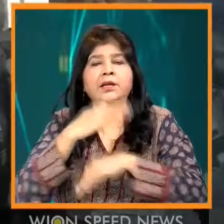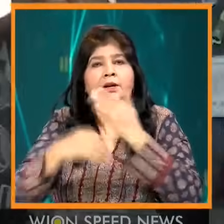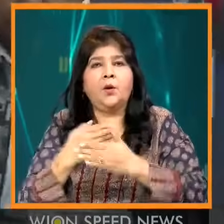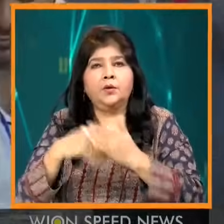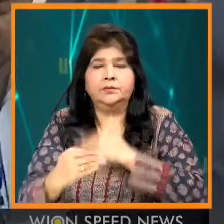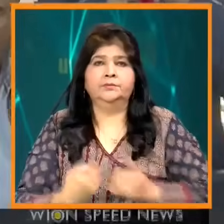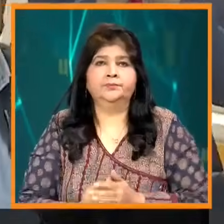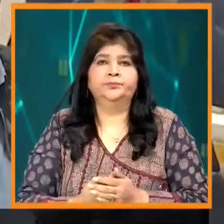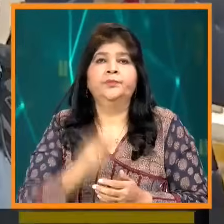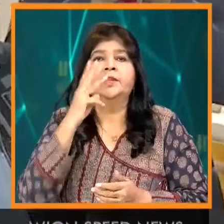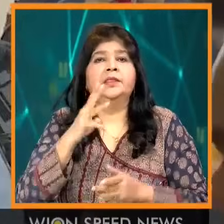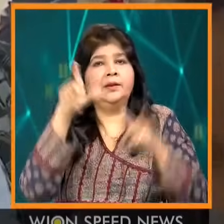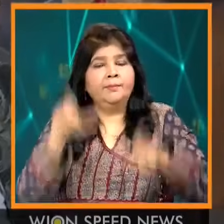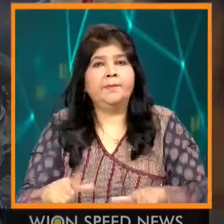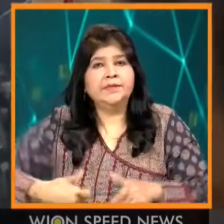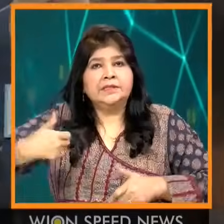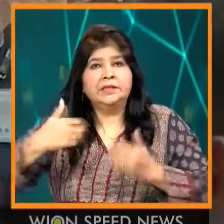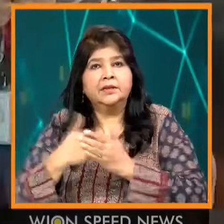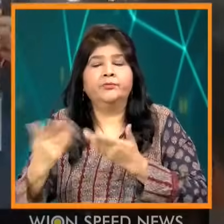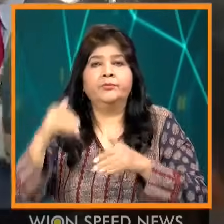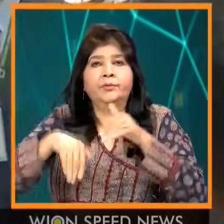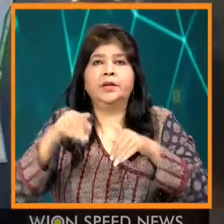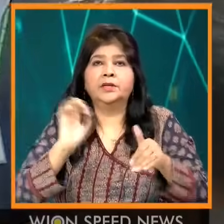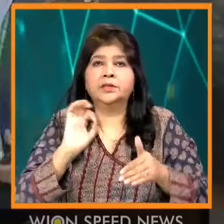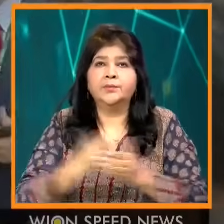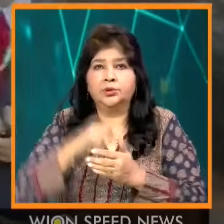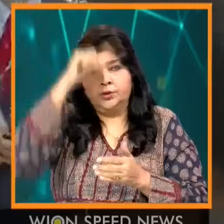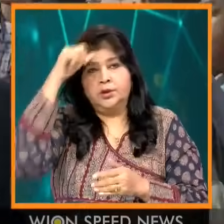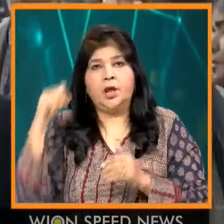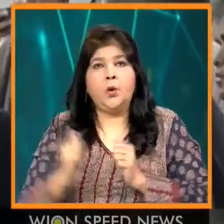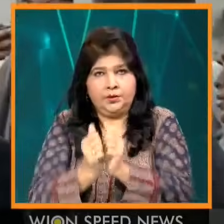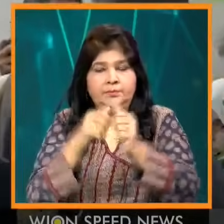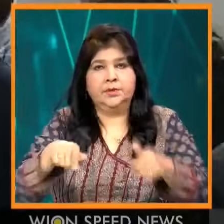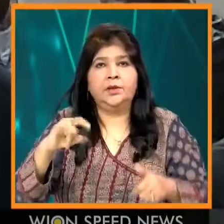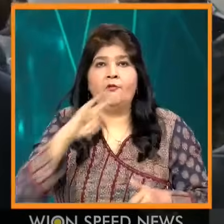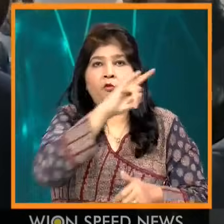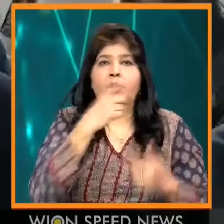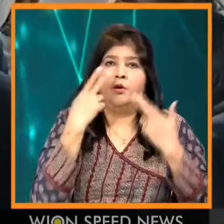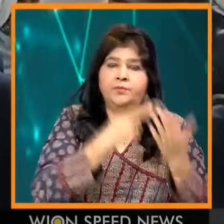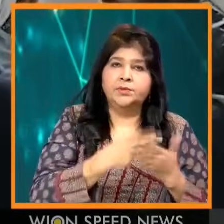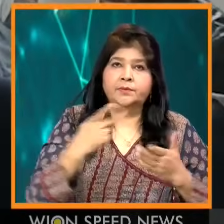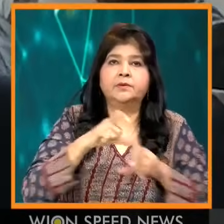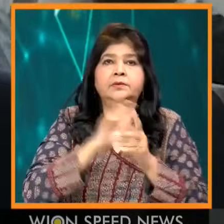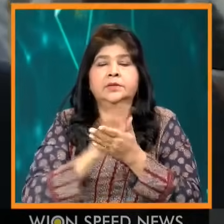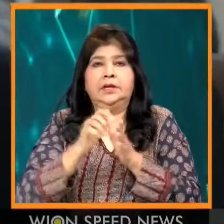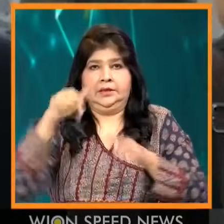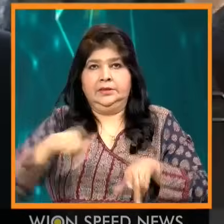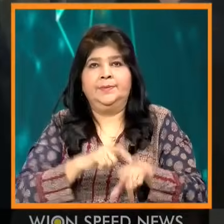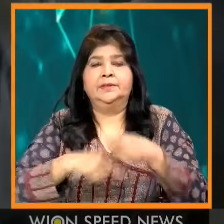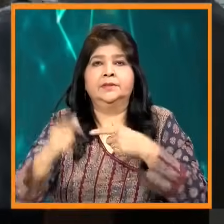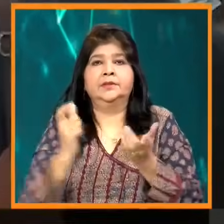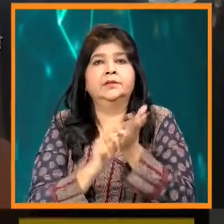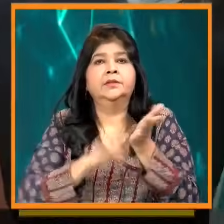malpractices. Now, a three-member delegation from the Election Commission of India is also among the foreign observers in Dhaka at the moment. And the